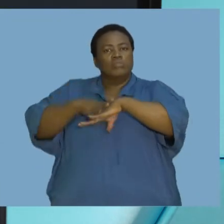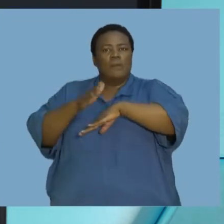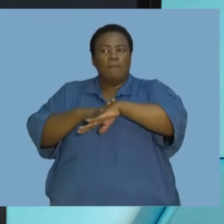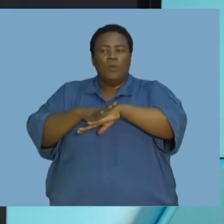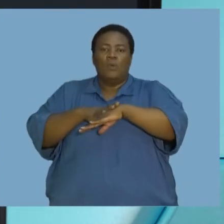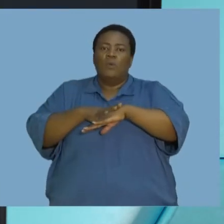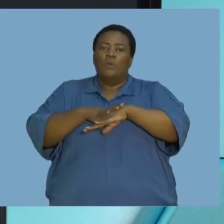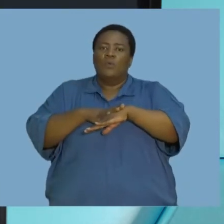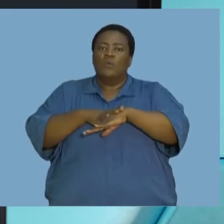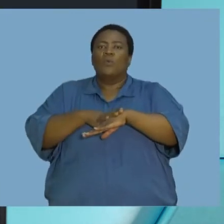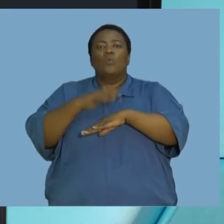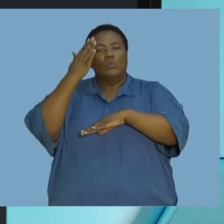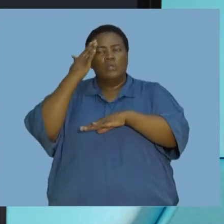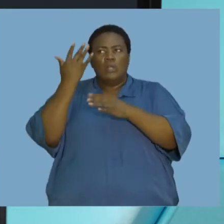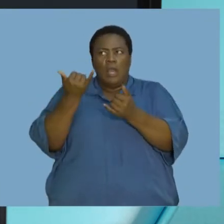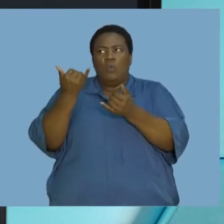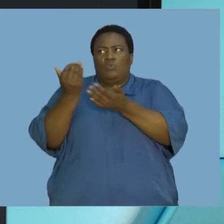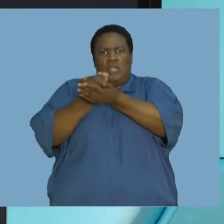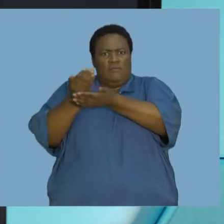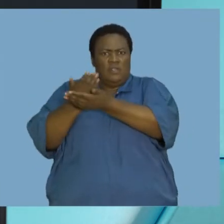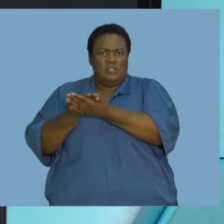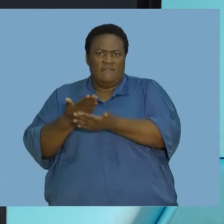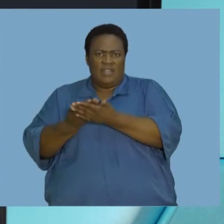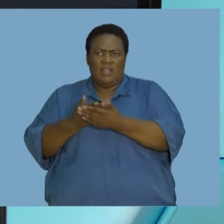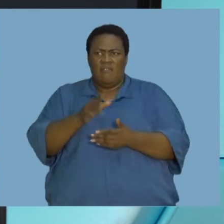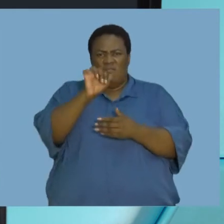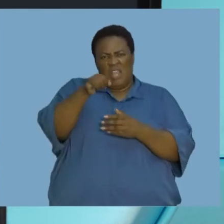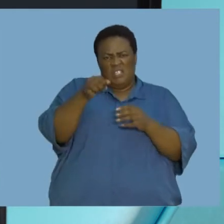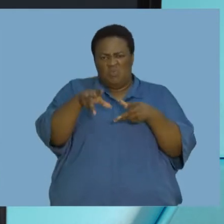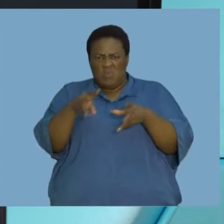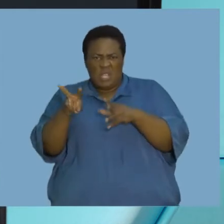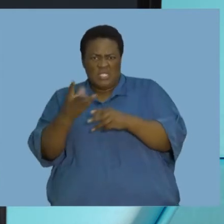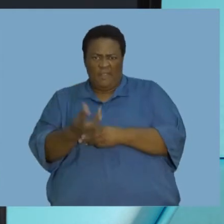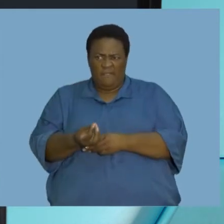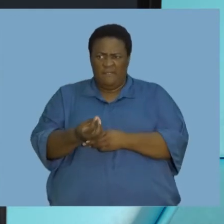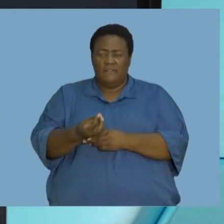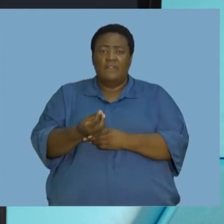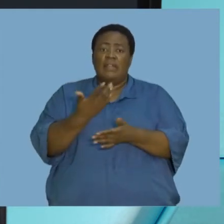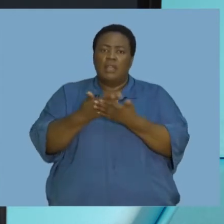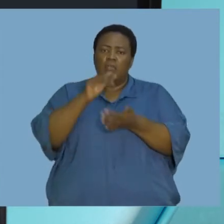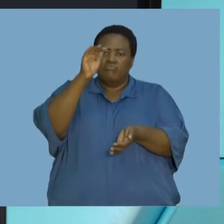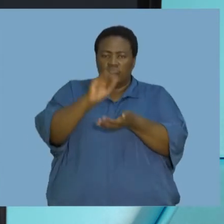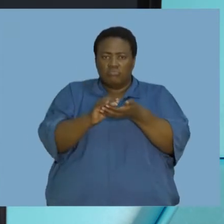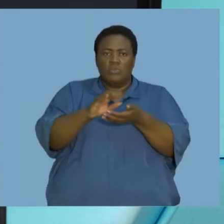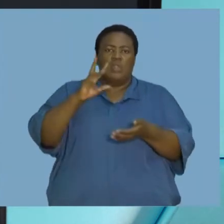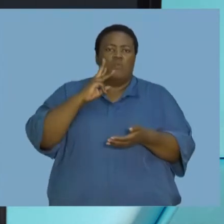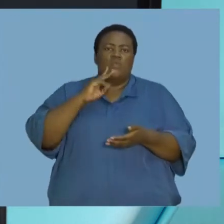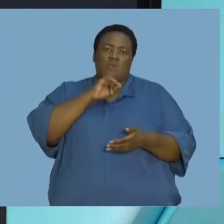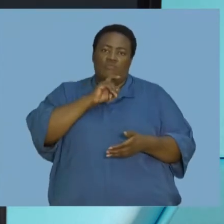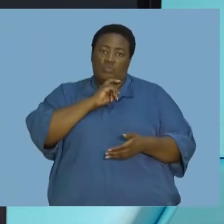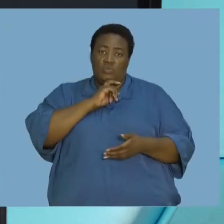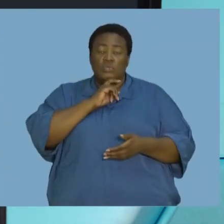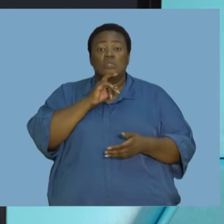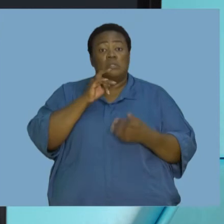energy and efficient water-saving flushing mechanisms that reduce the amount of water that's being used.